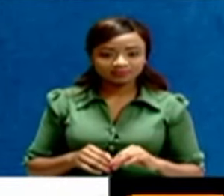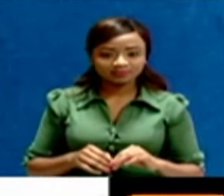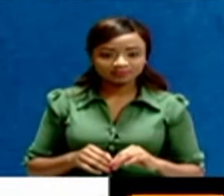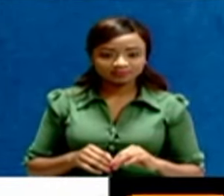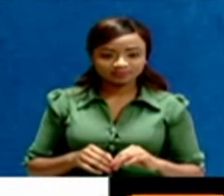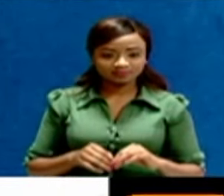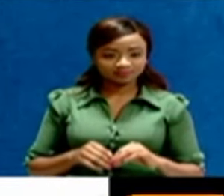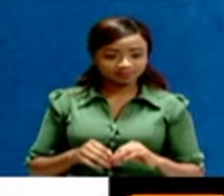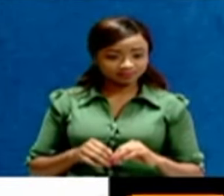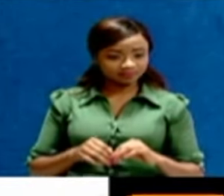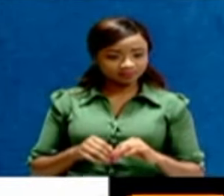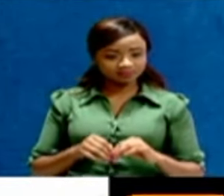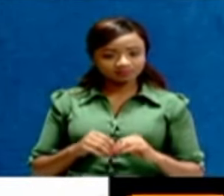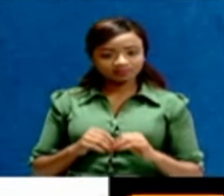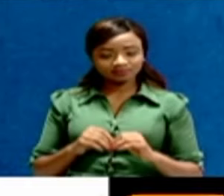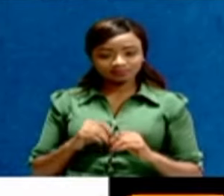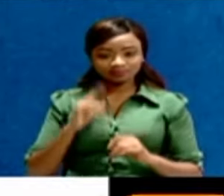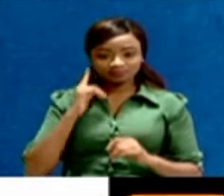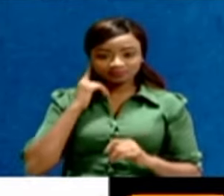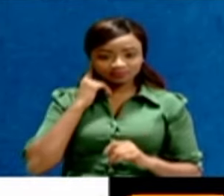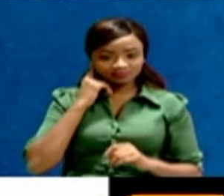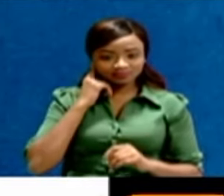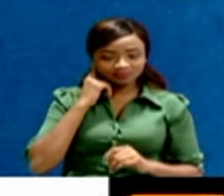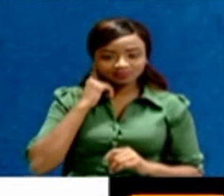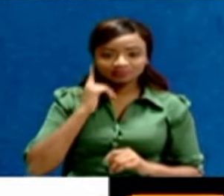Yeah, Wahiga, you can hear me?